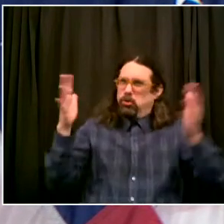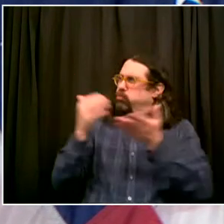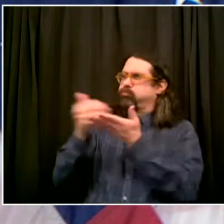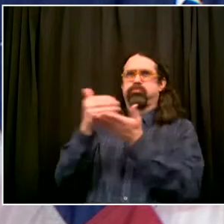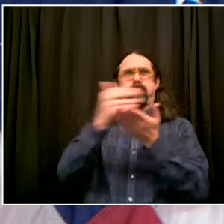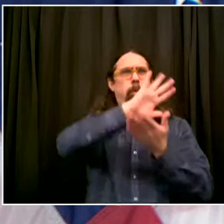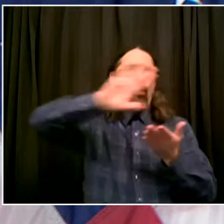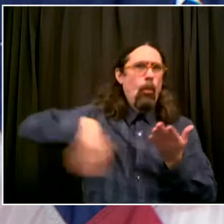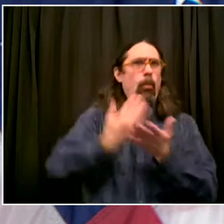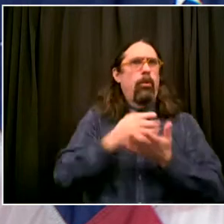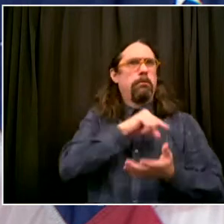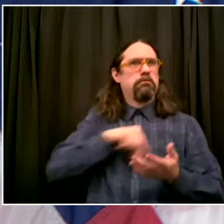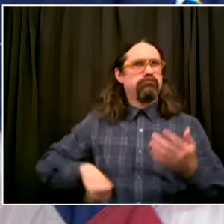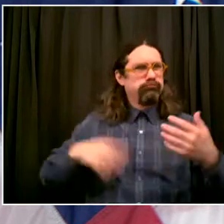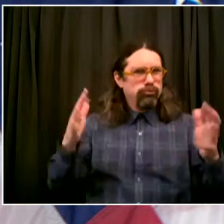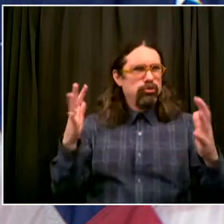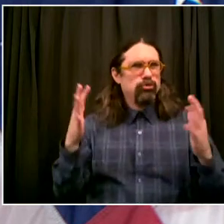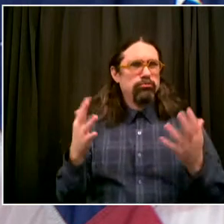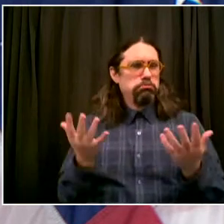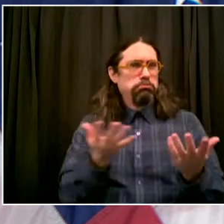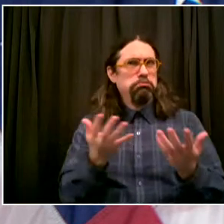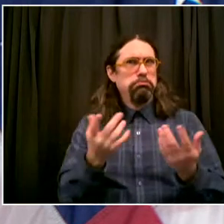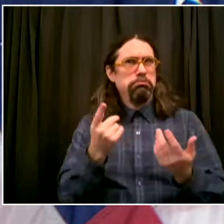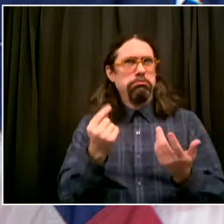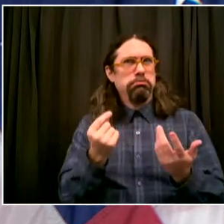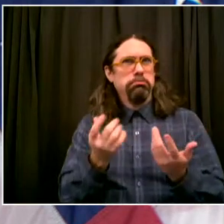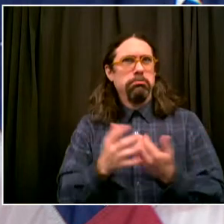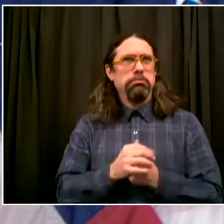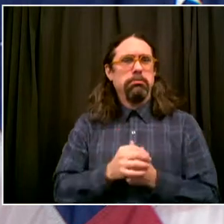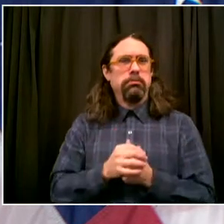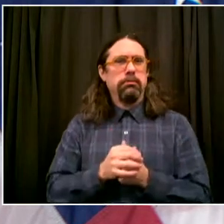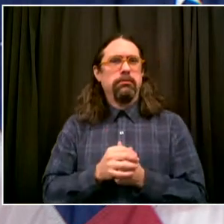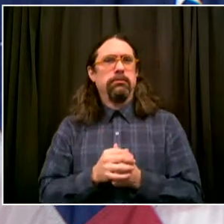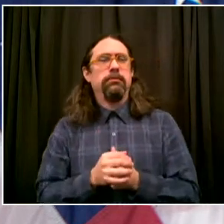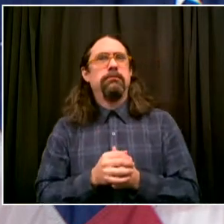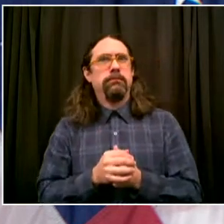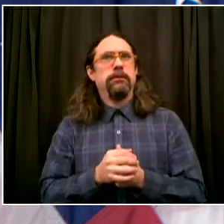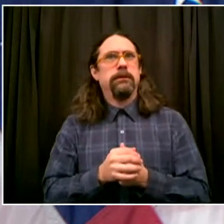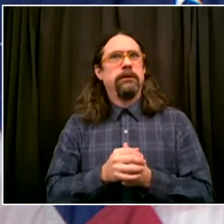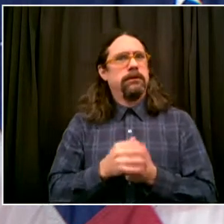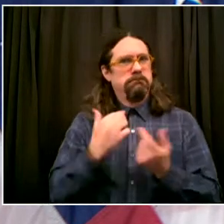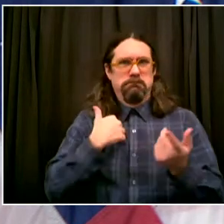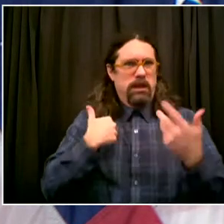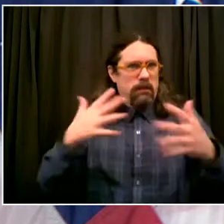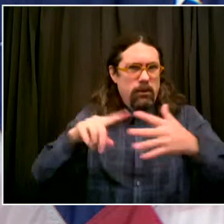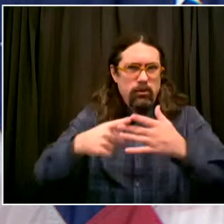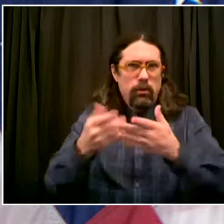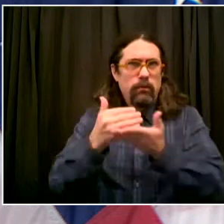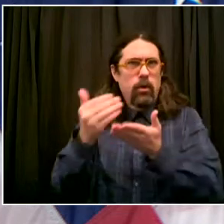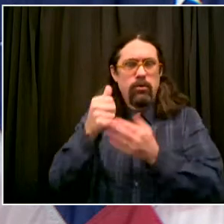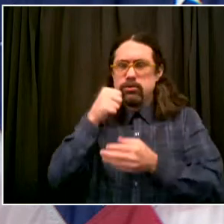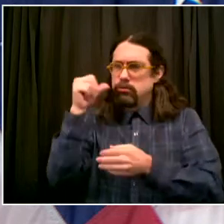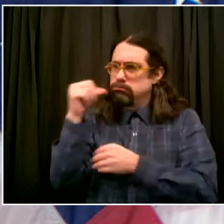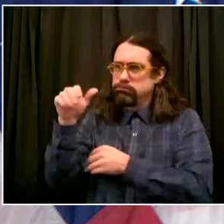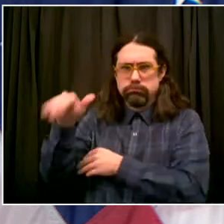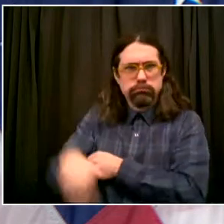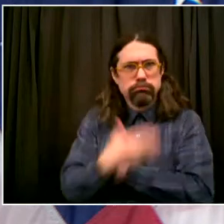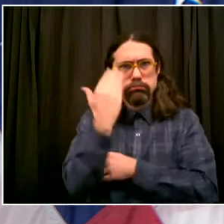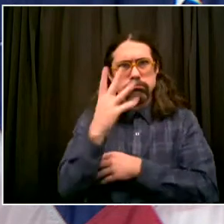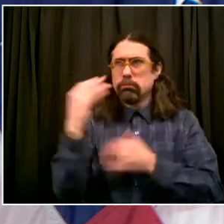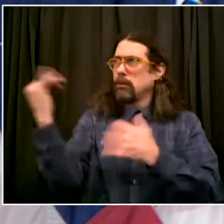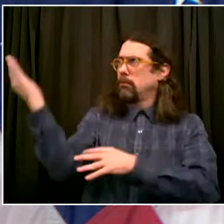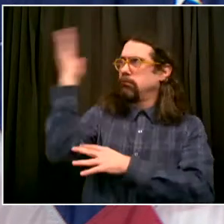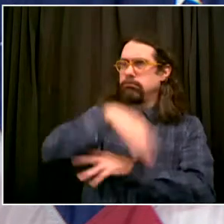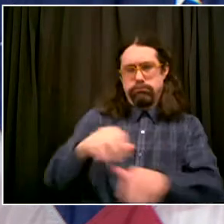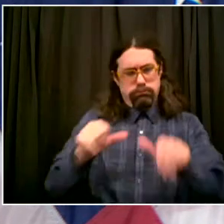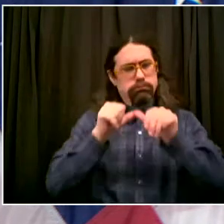rate of snowfall, as the mayor was saying before, as high as, in some cases, at the height of it, could be 2 inches an hour, we could have made a pass, and in